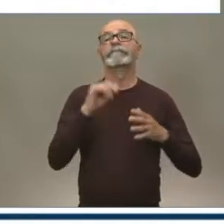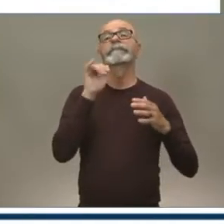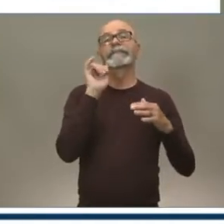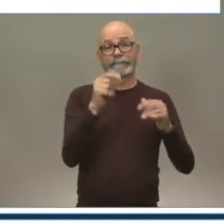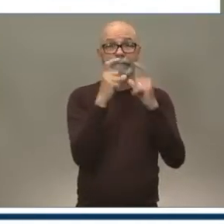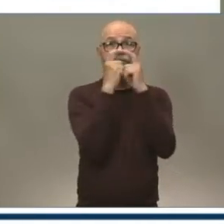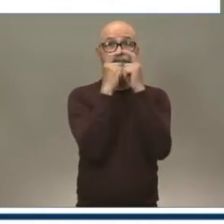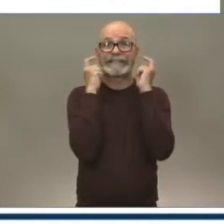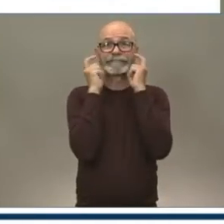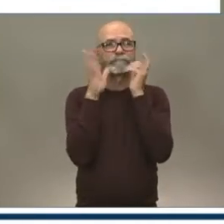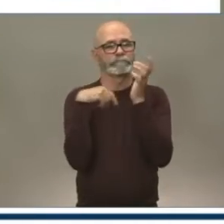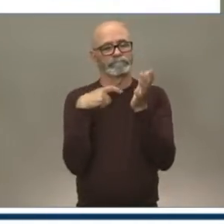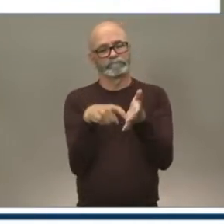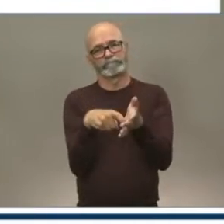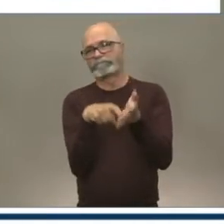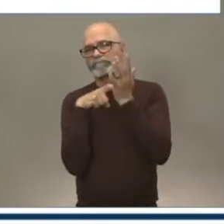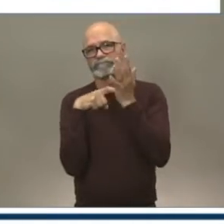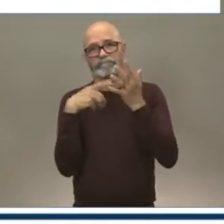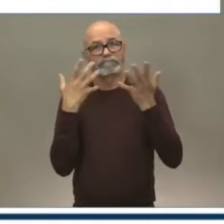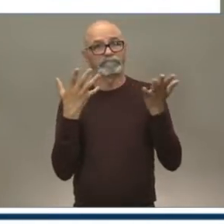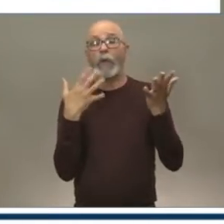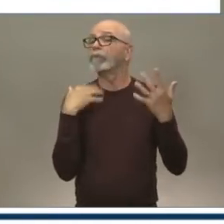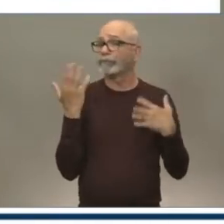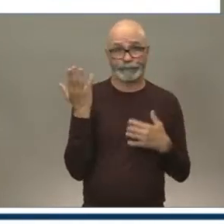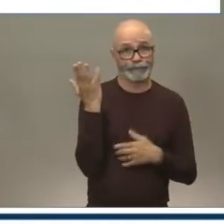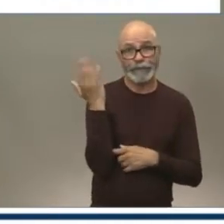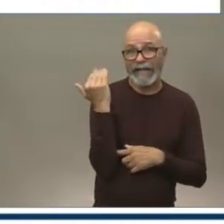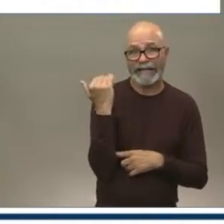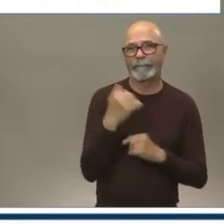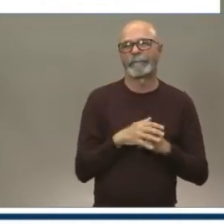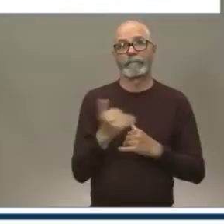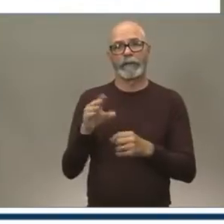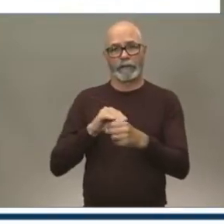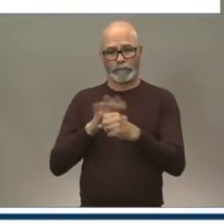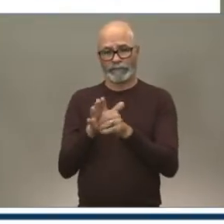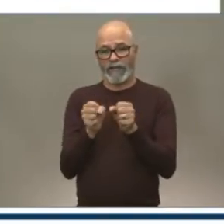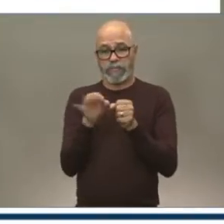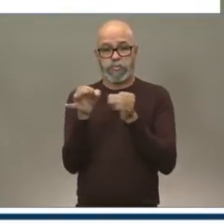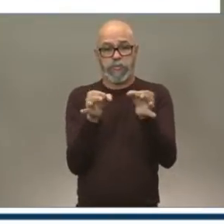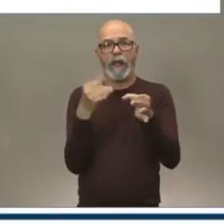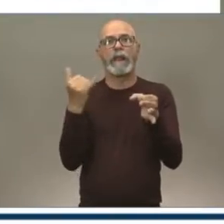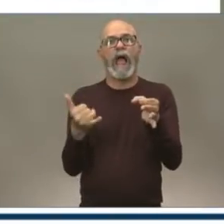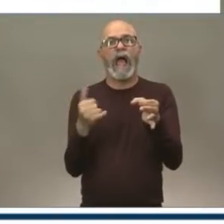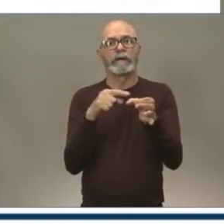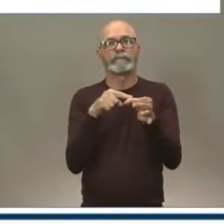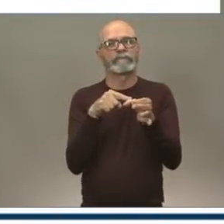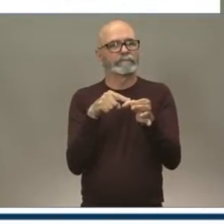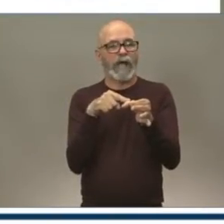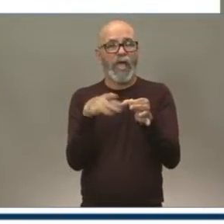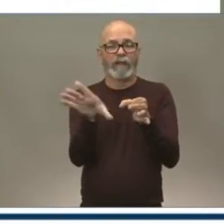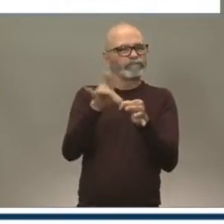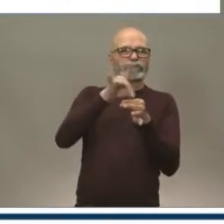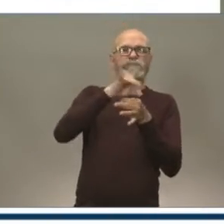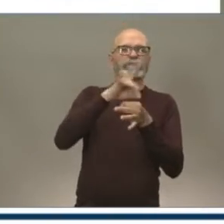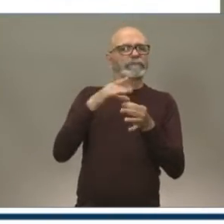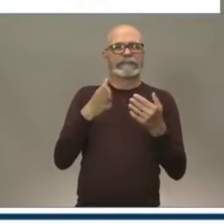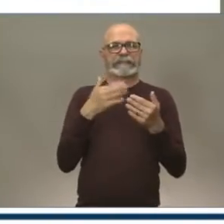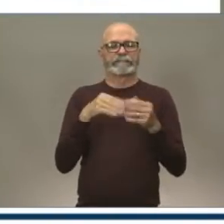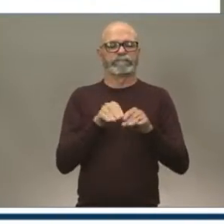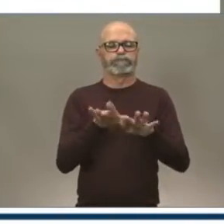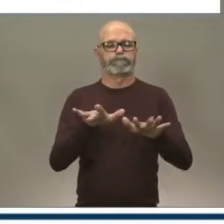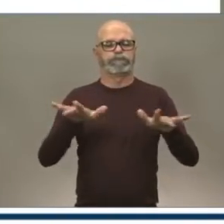requirements. This is due to the now common variant strains and their much greater ability to be transmitted between one person and